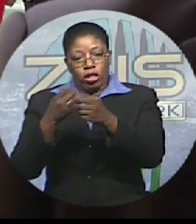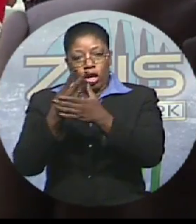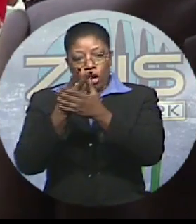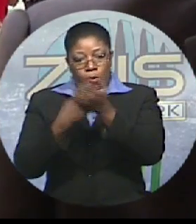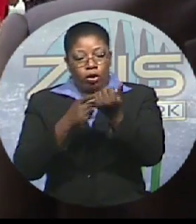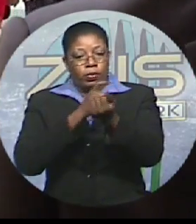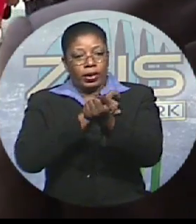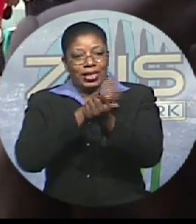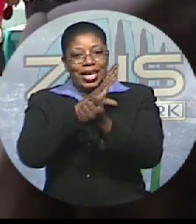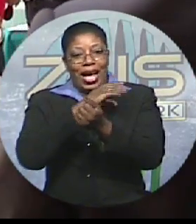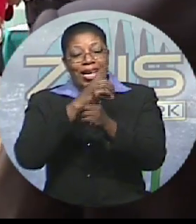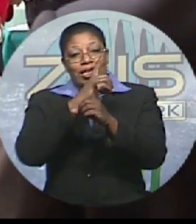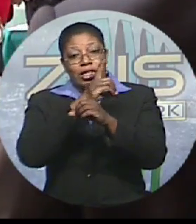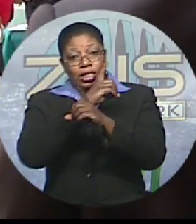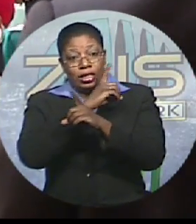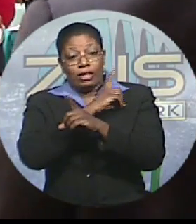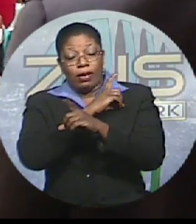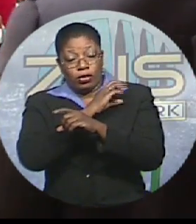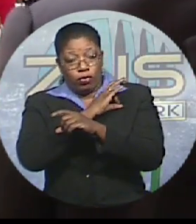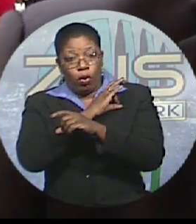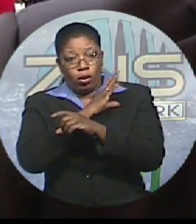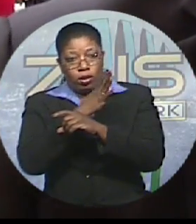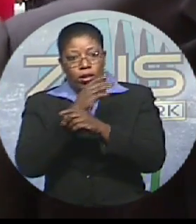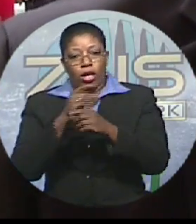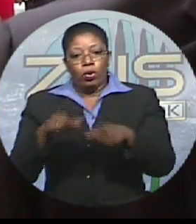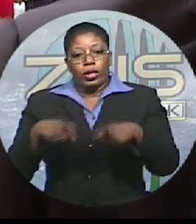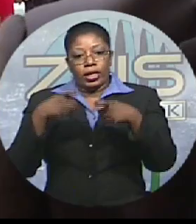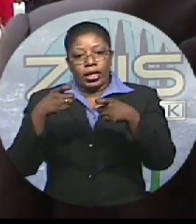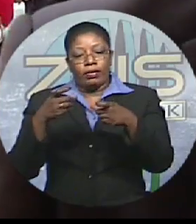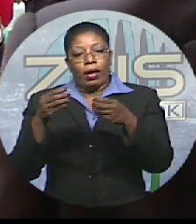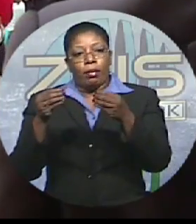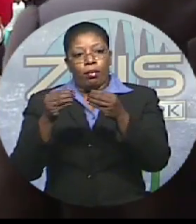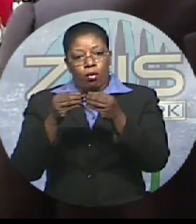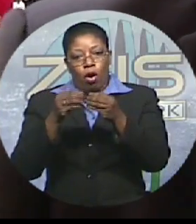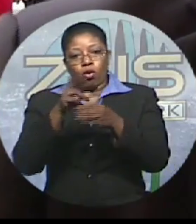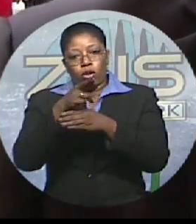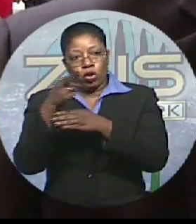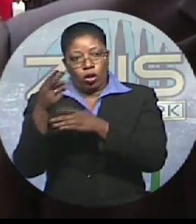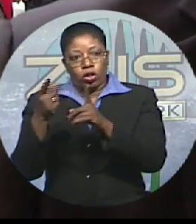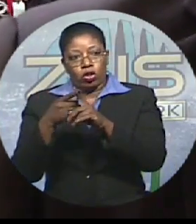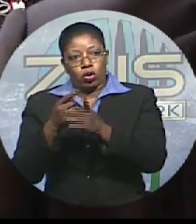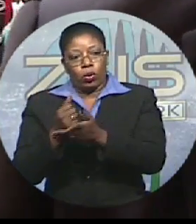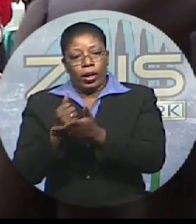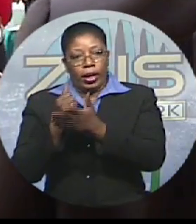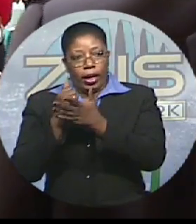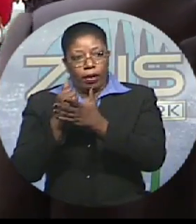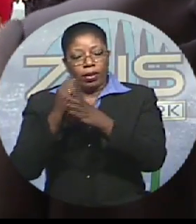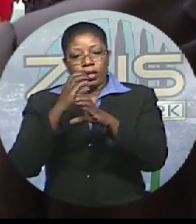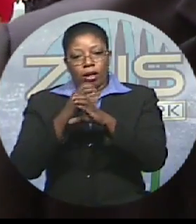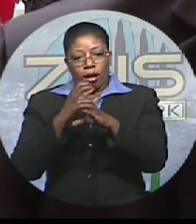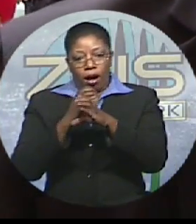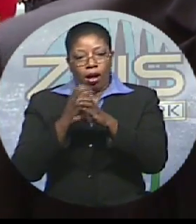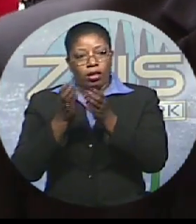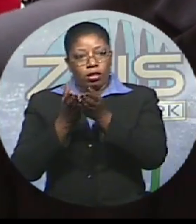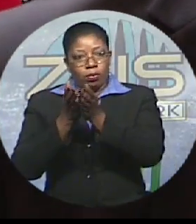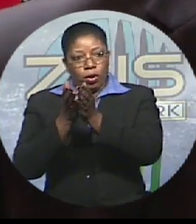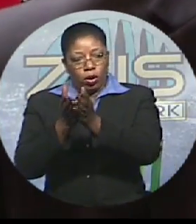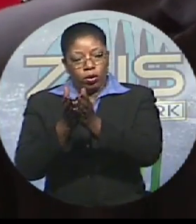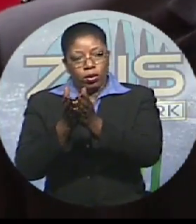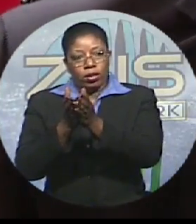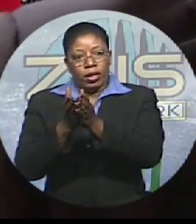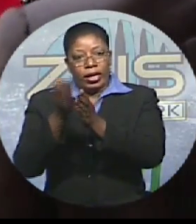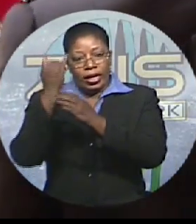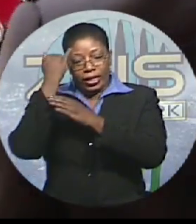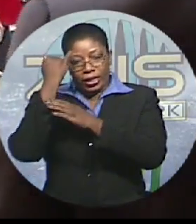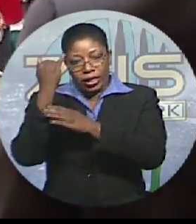can see that if we were to give them increased resources, that is our boats, that is our vessels, that is our vehicles, that is our intelligence gathering capabilities